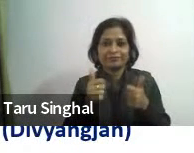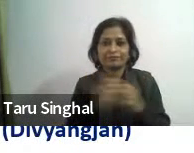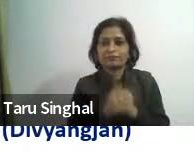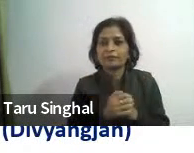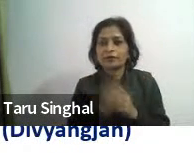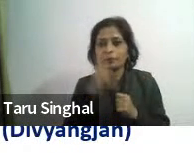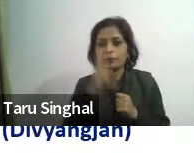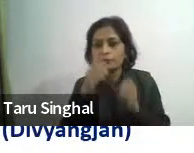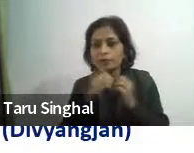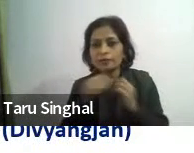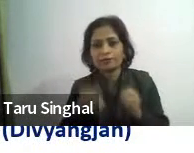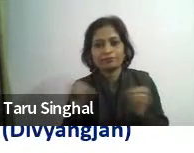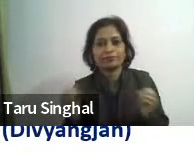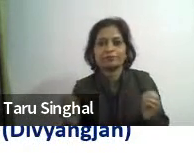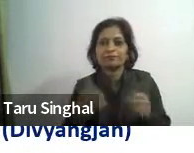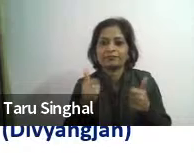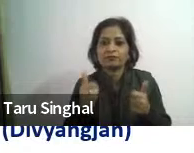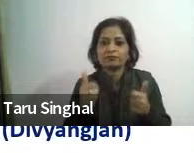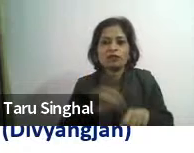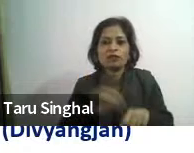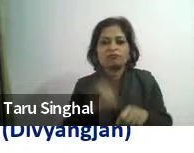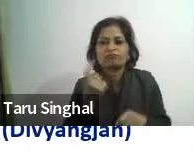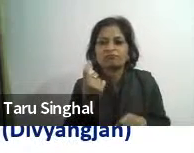start. Yeah, ma'am. Just a minute. I'm.